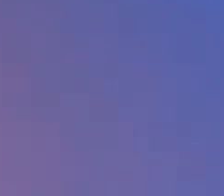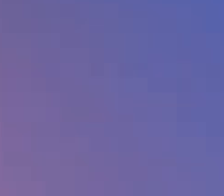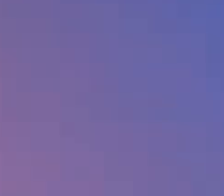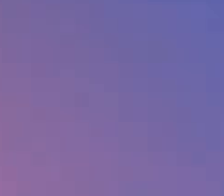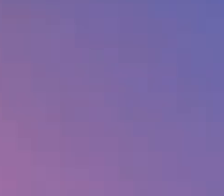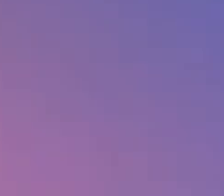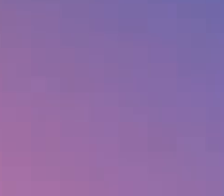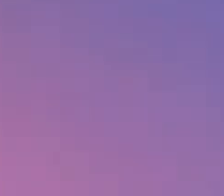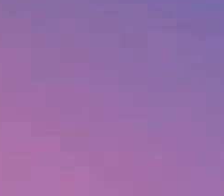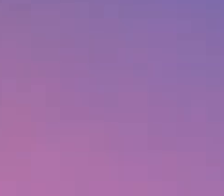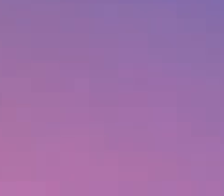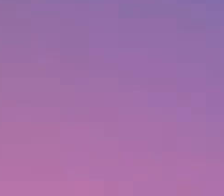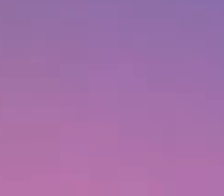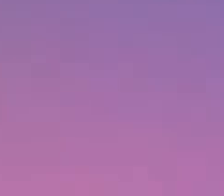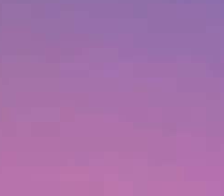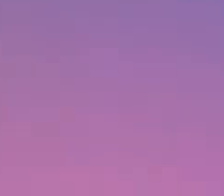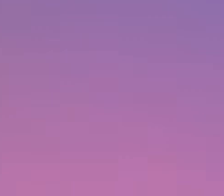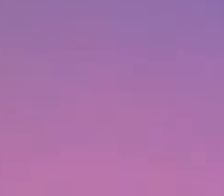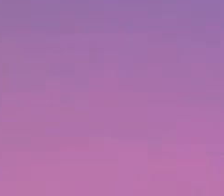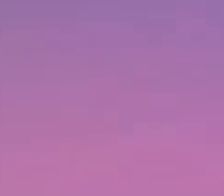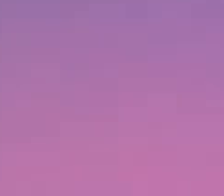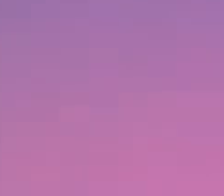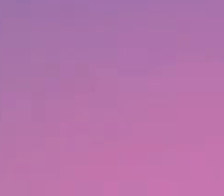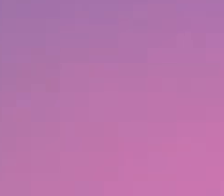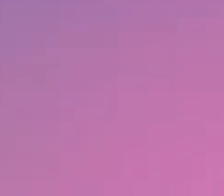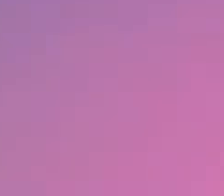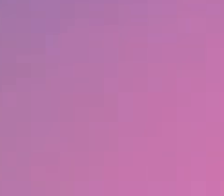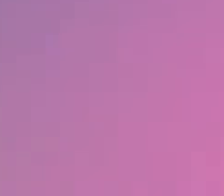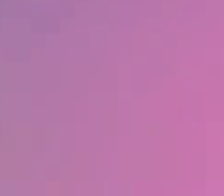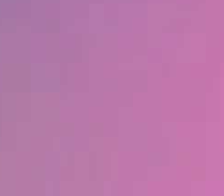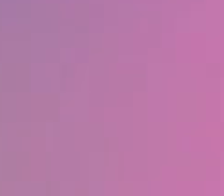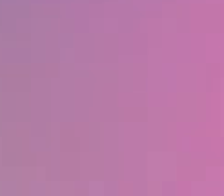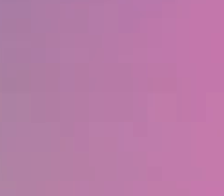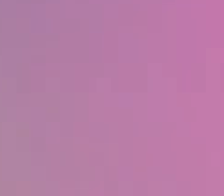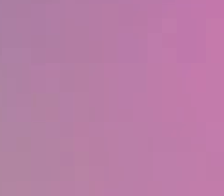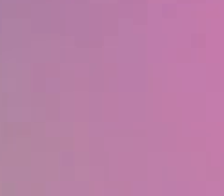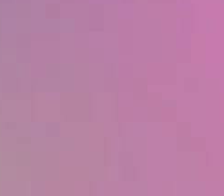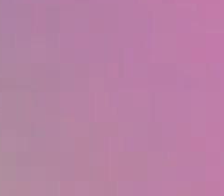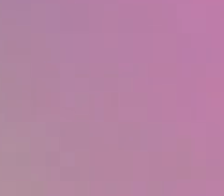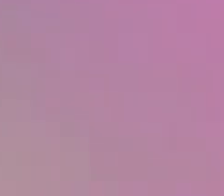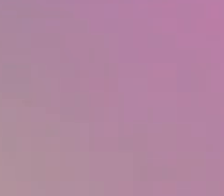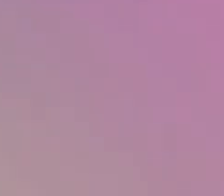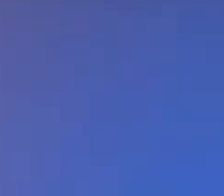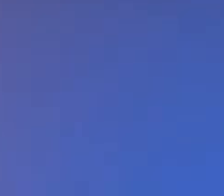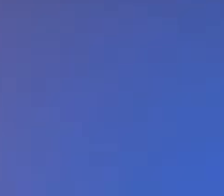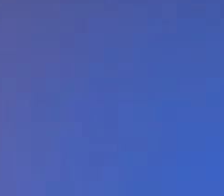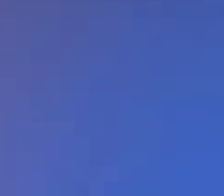Funkadelic is, you know, the nation that, you know, I would like to live in.